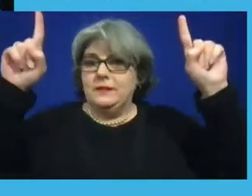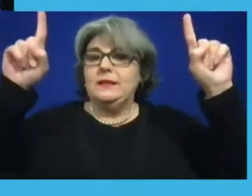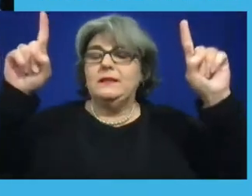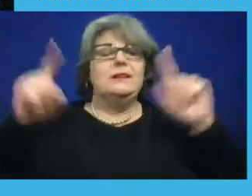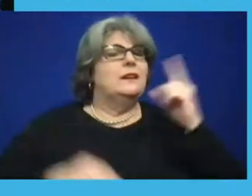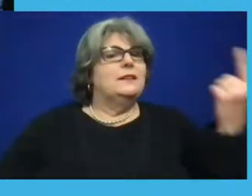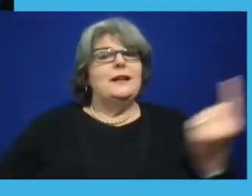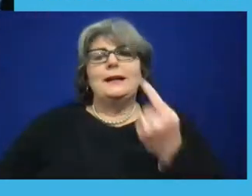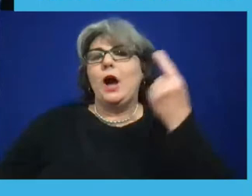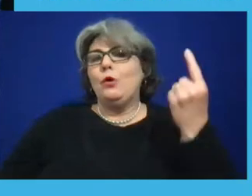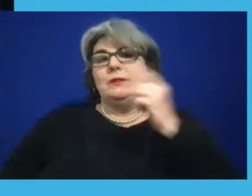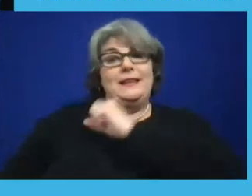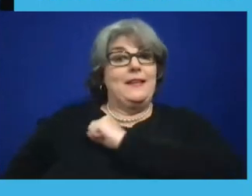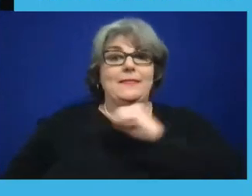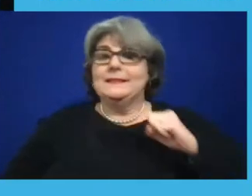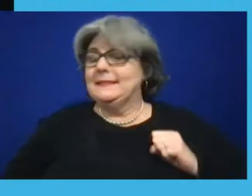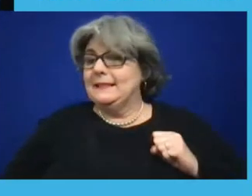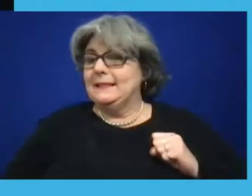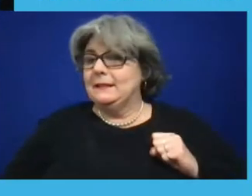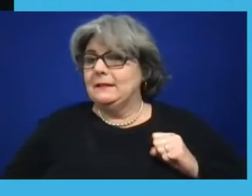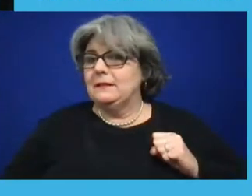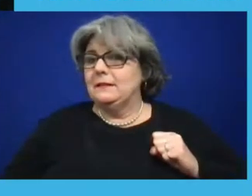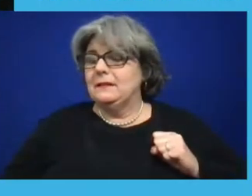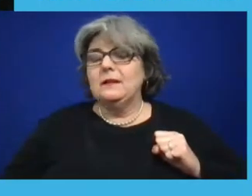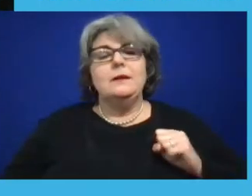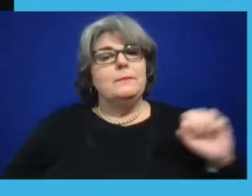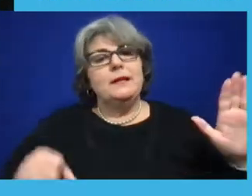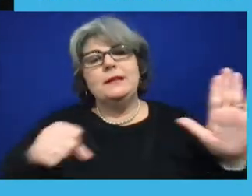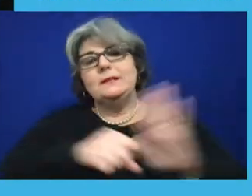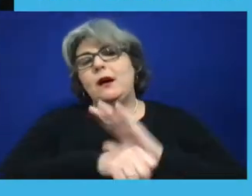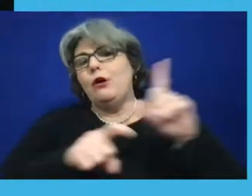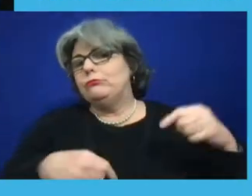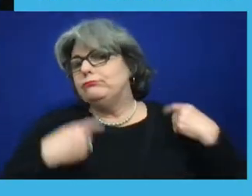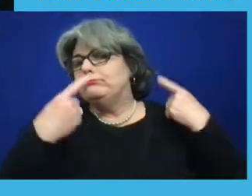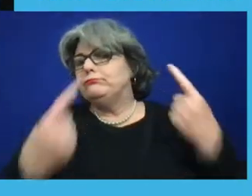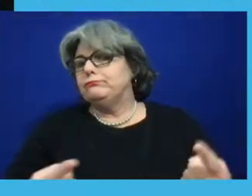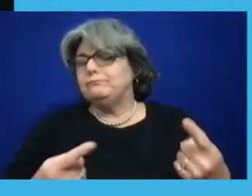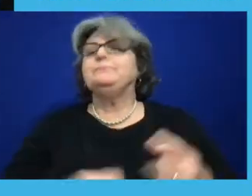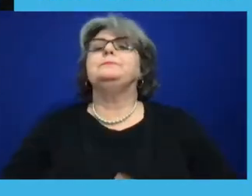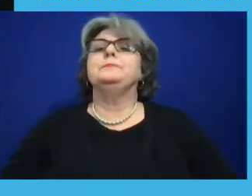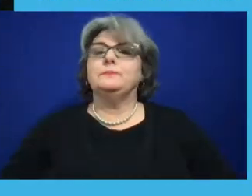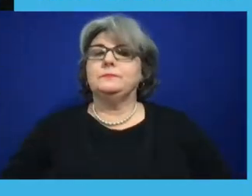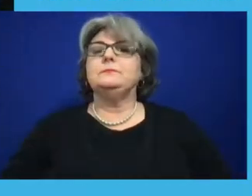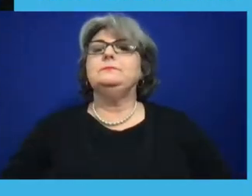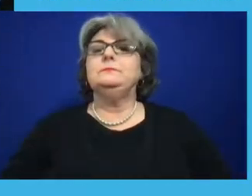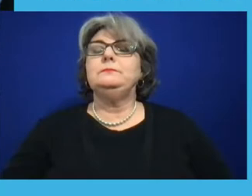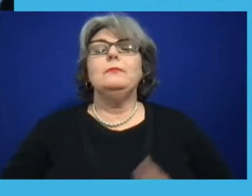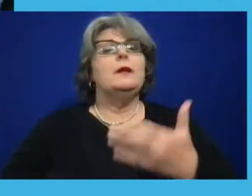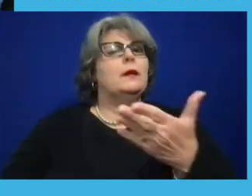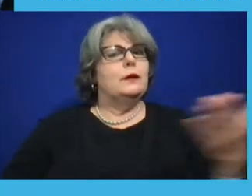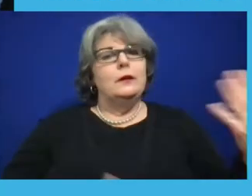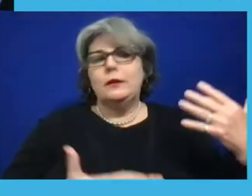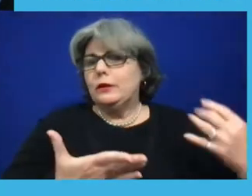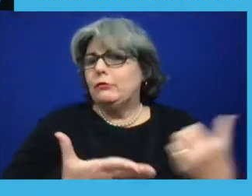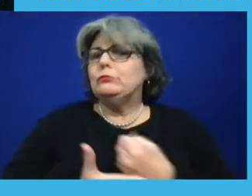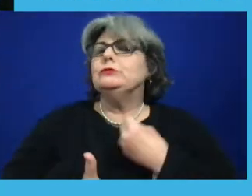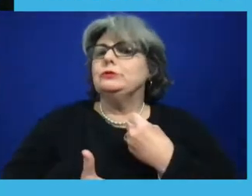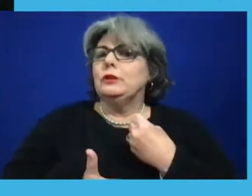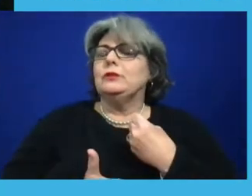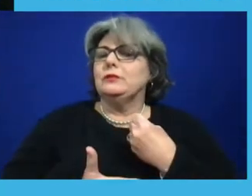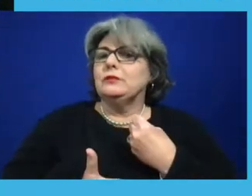responsibly, conscientiously, effectively, not just in the Senate, but throughout his entire career.